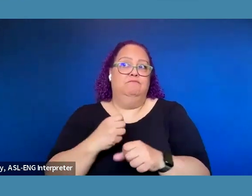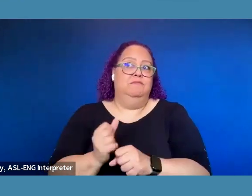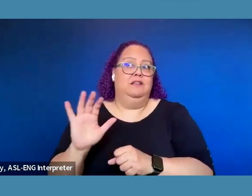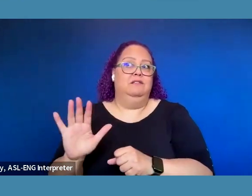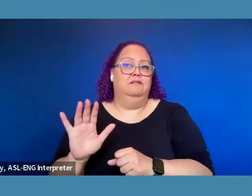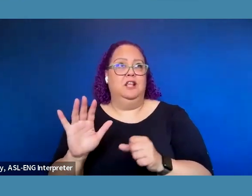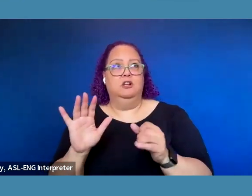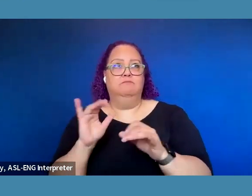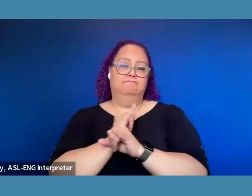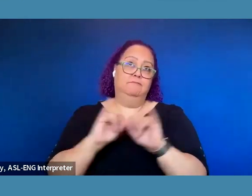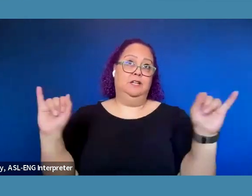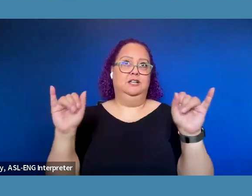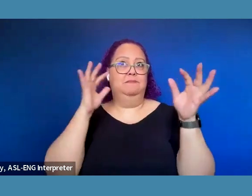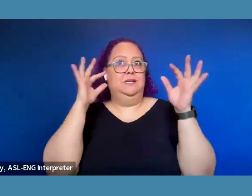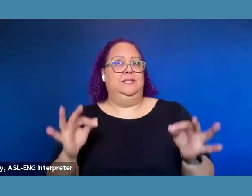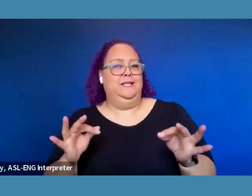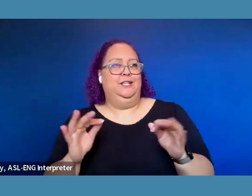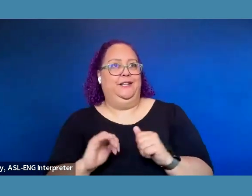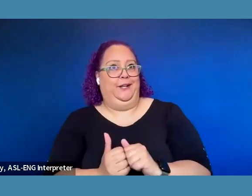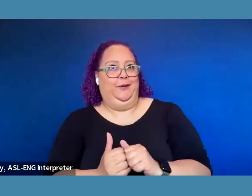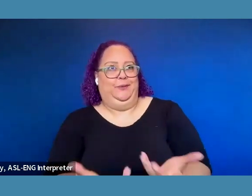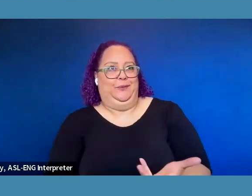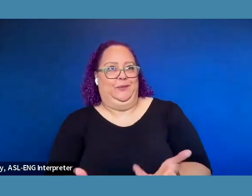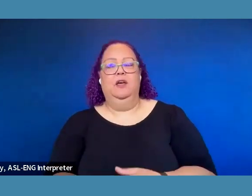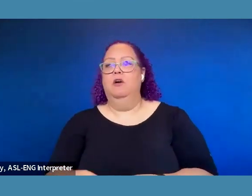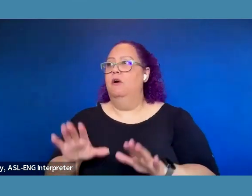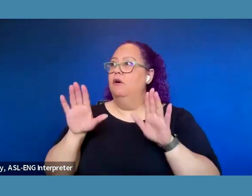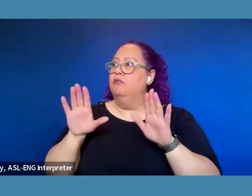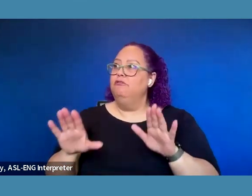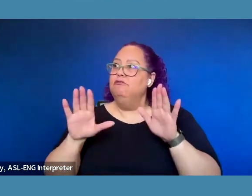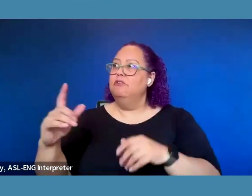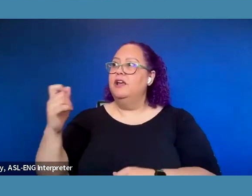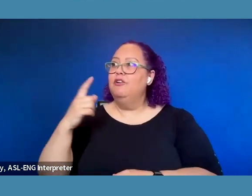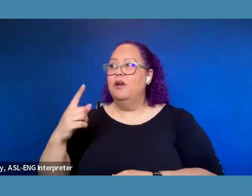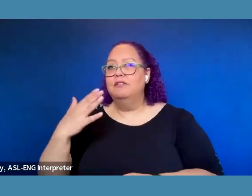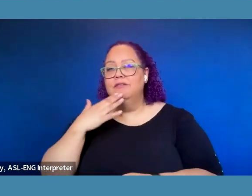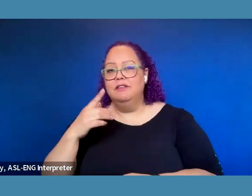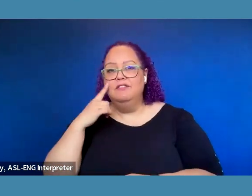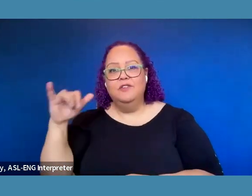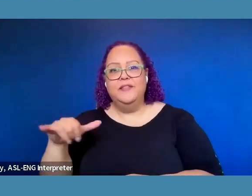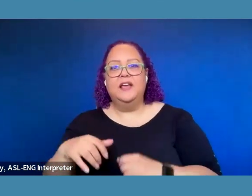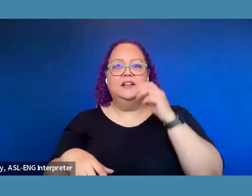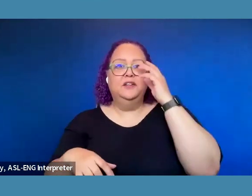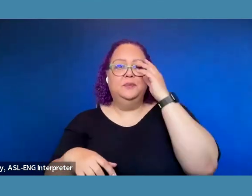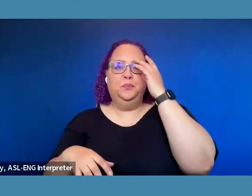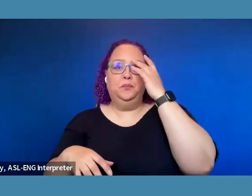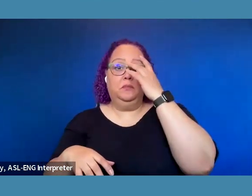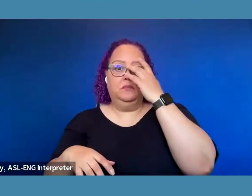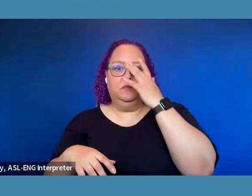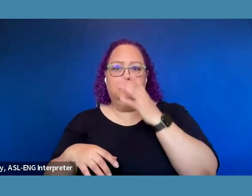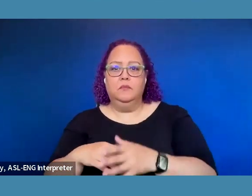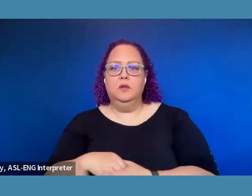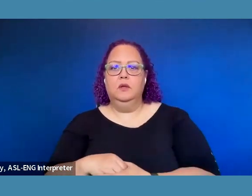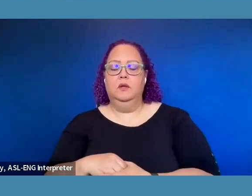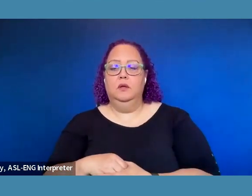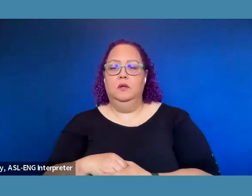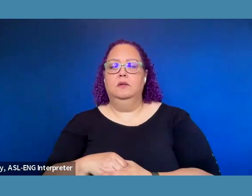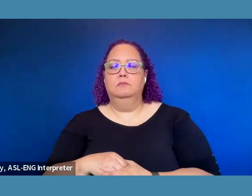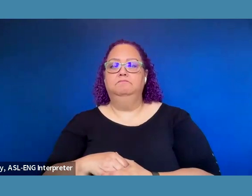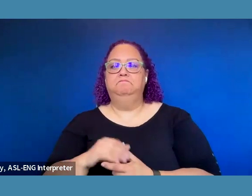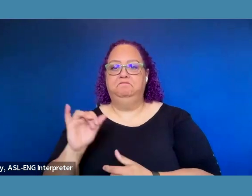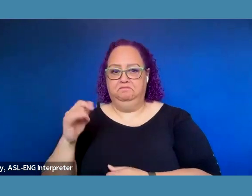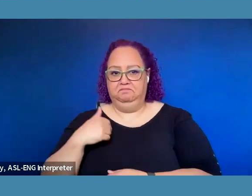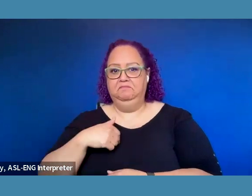decisions? Absolutely. That's a great question, Maddie. Thank you for that one. Like I said, earlier in the presentation,